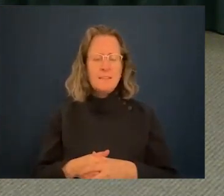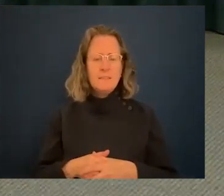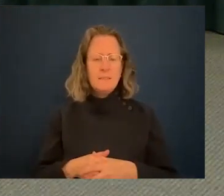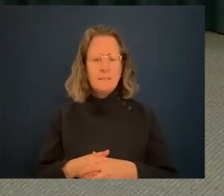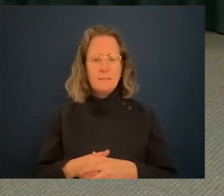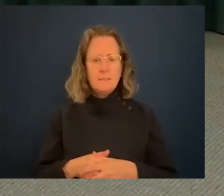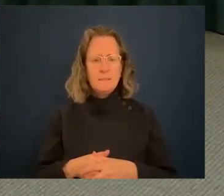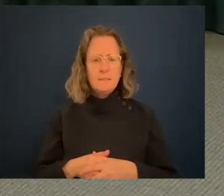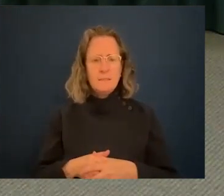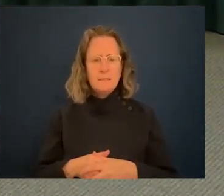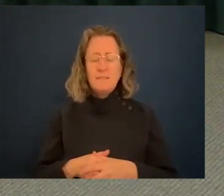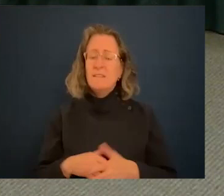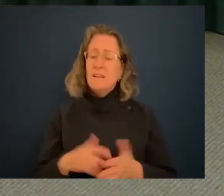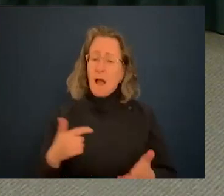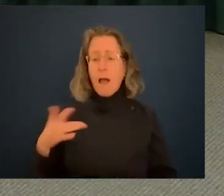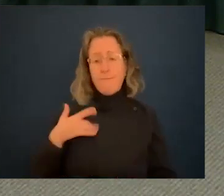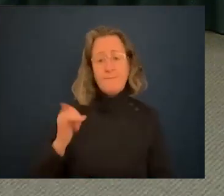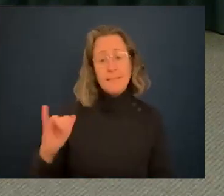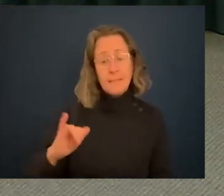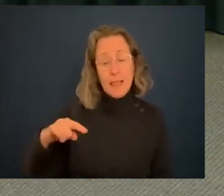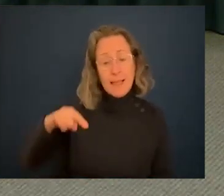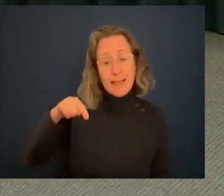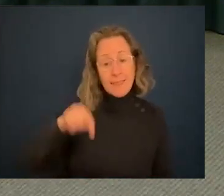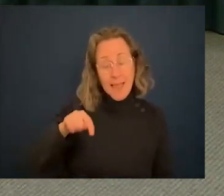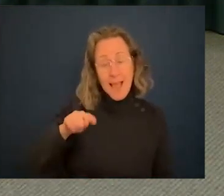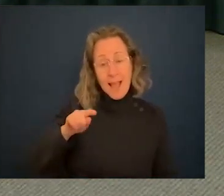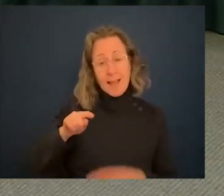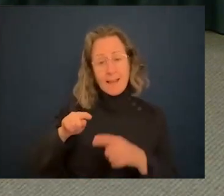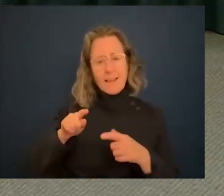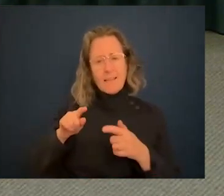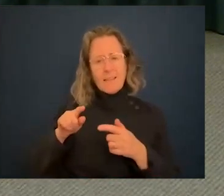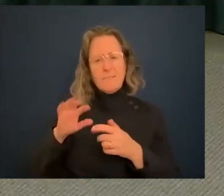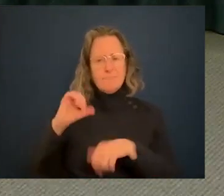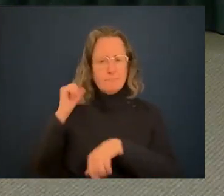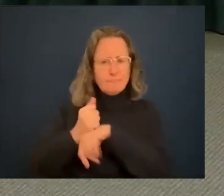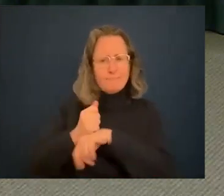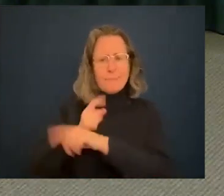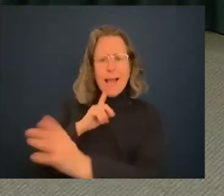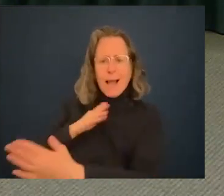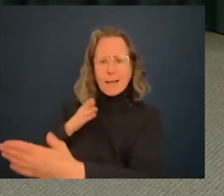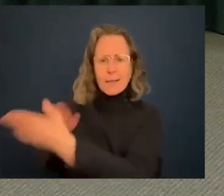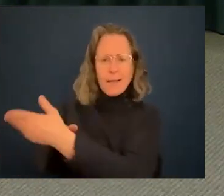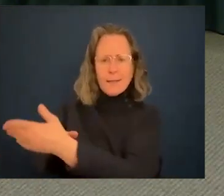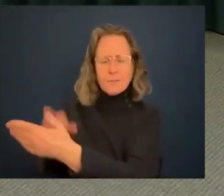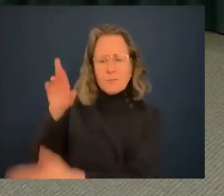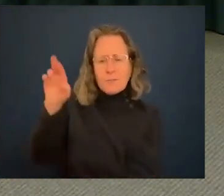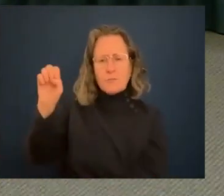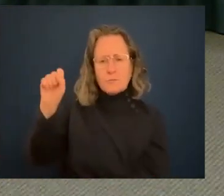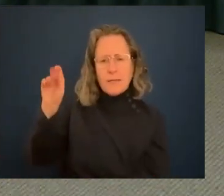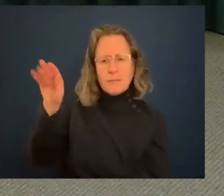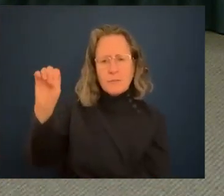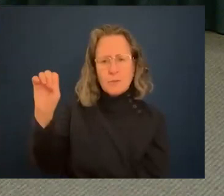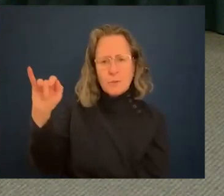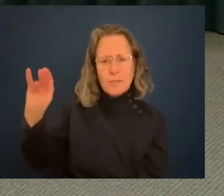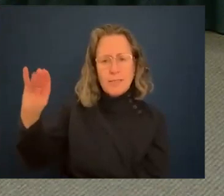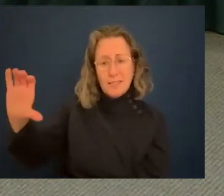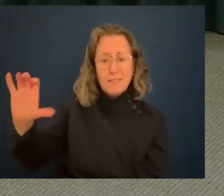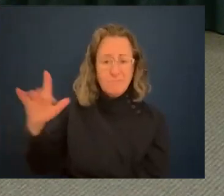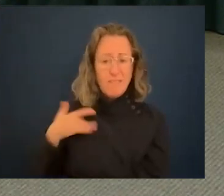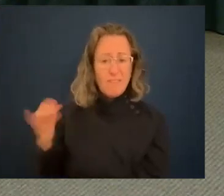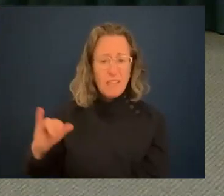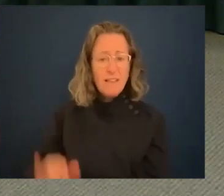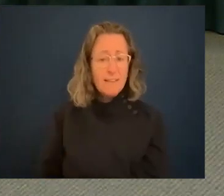against our former partner and I don't think that we should be